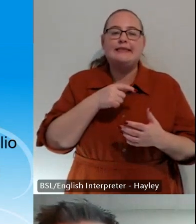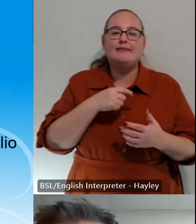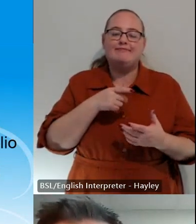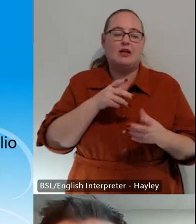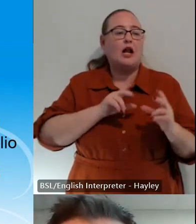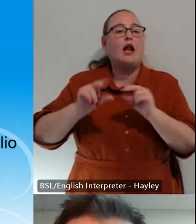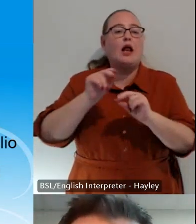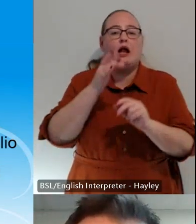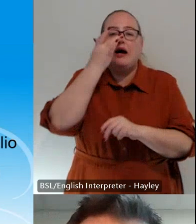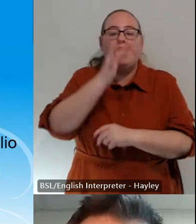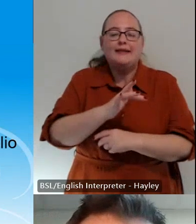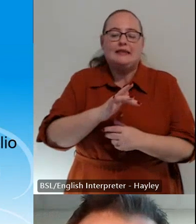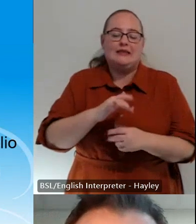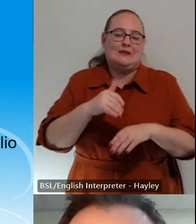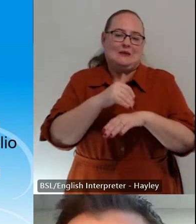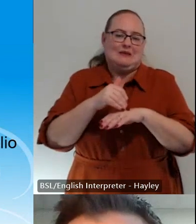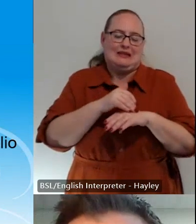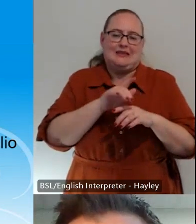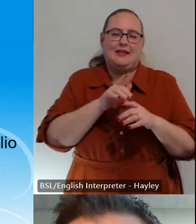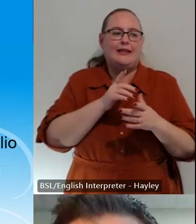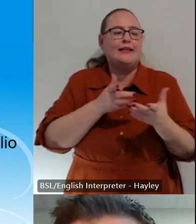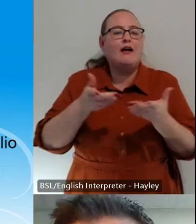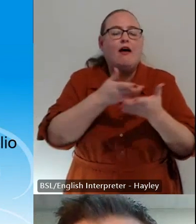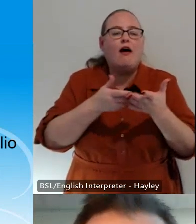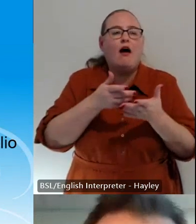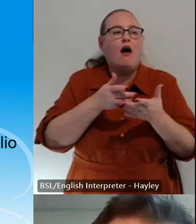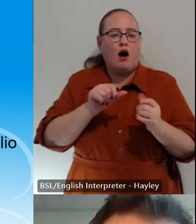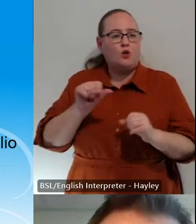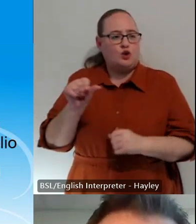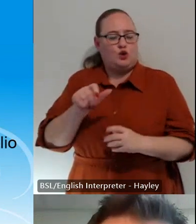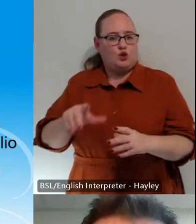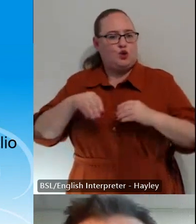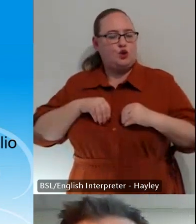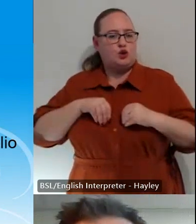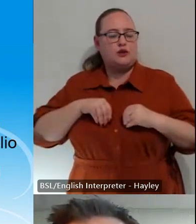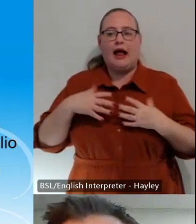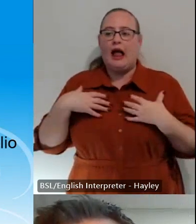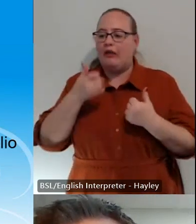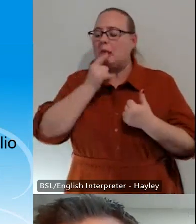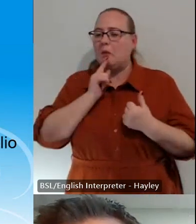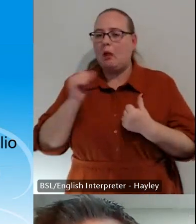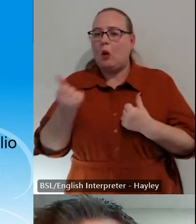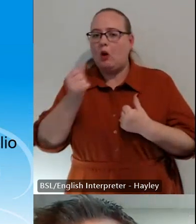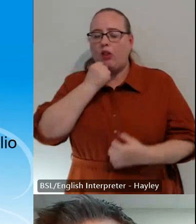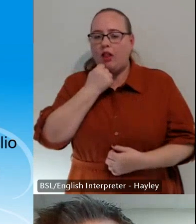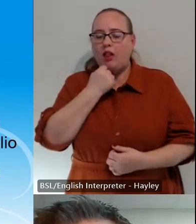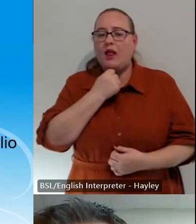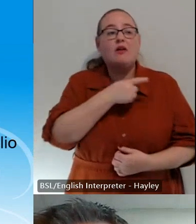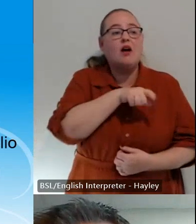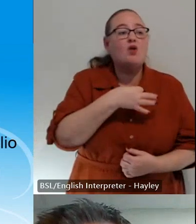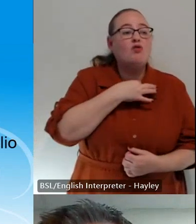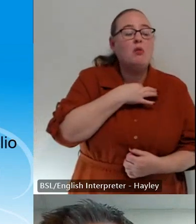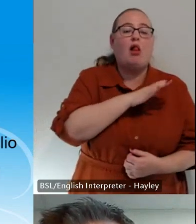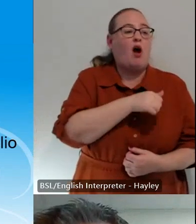into the idea that we should be exposed and healthy people are going to be okay and vulnerable people aren't. But actually, the reality is that what we